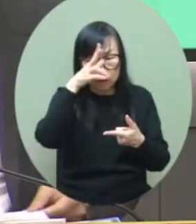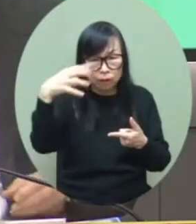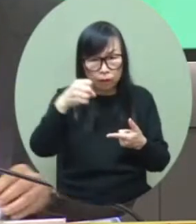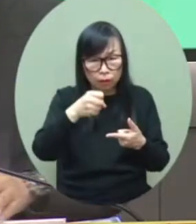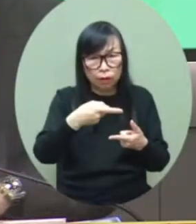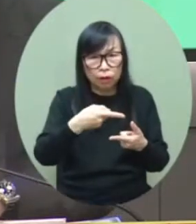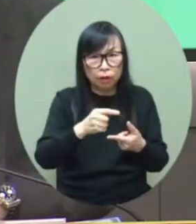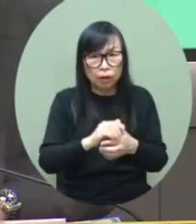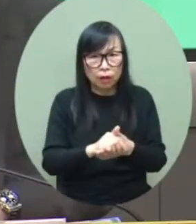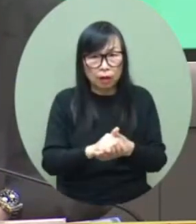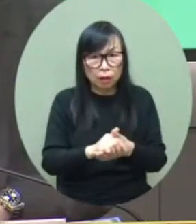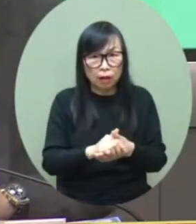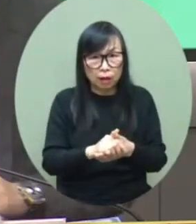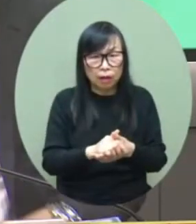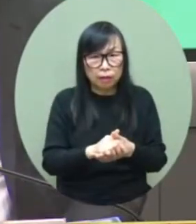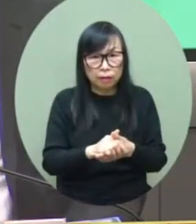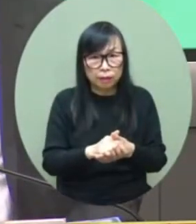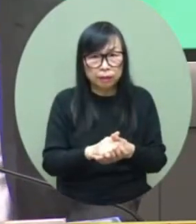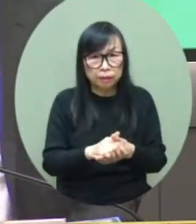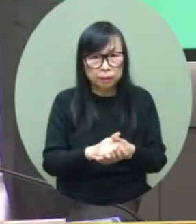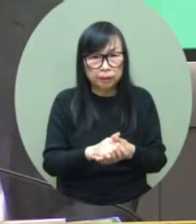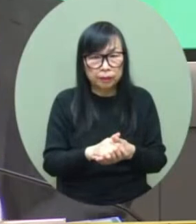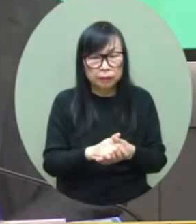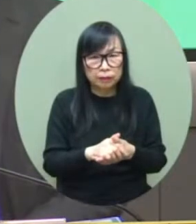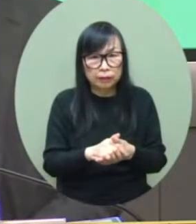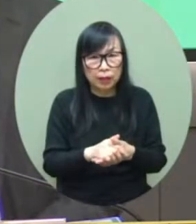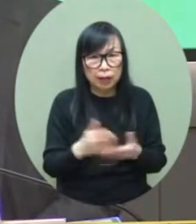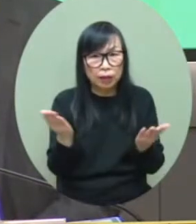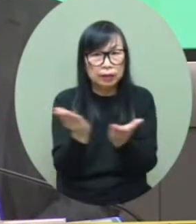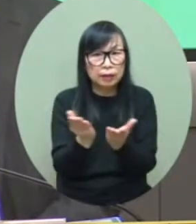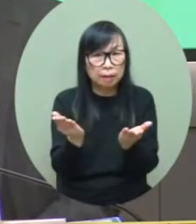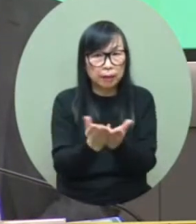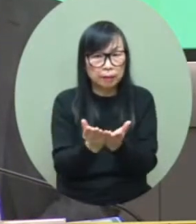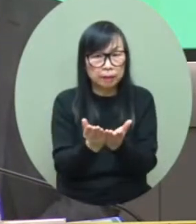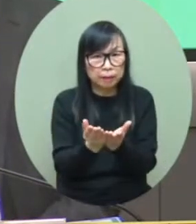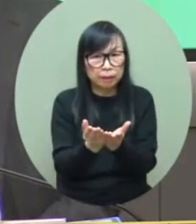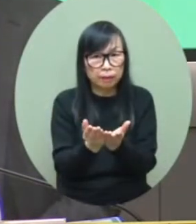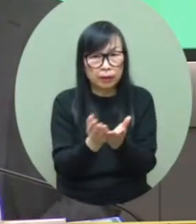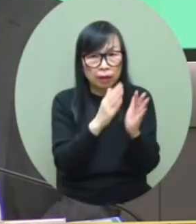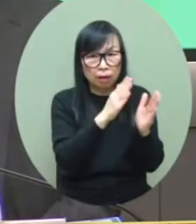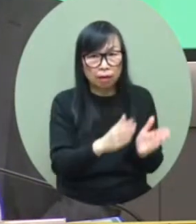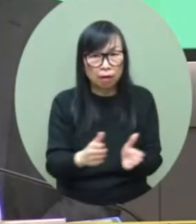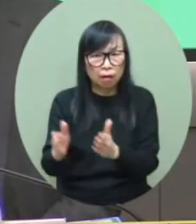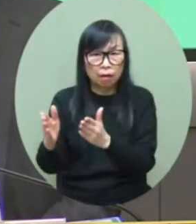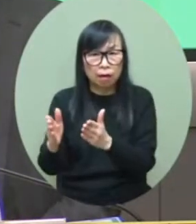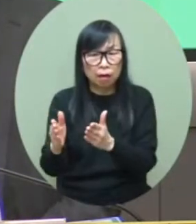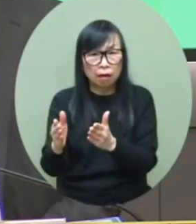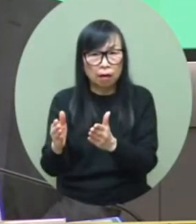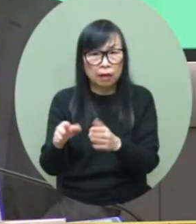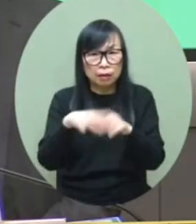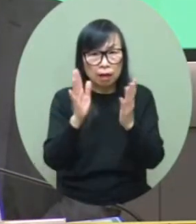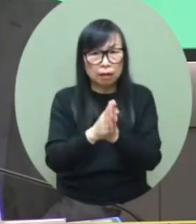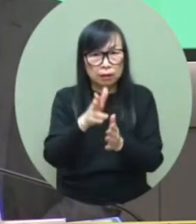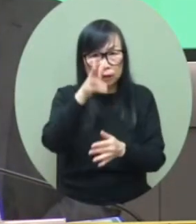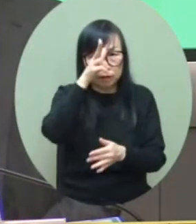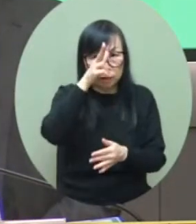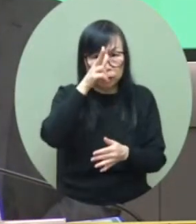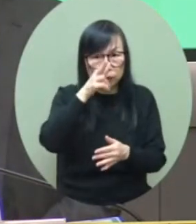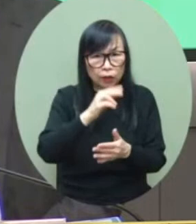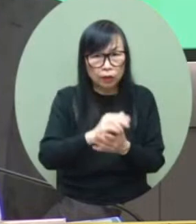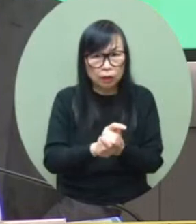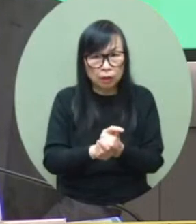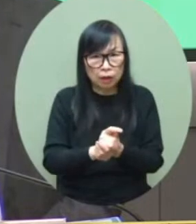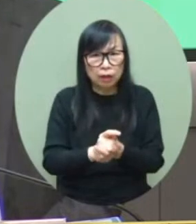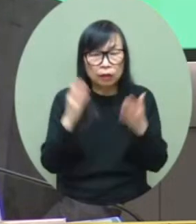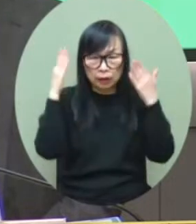the second highest ranking official in the SARG government, leads this group, and there are 15 other